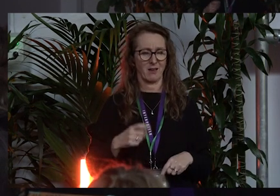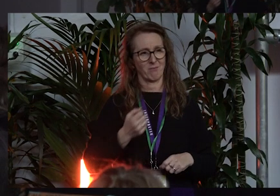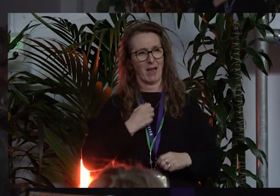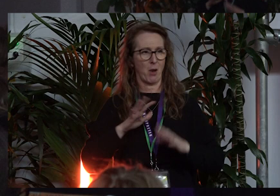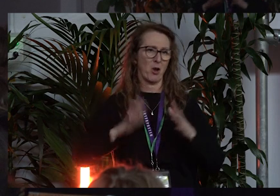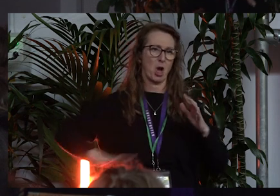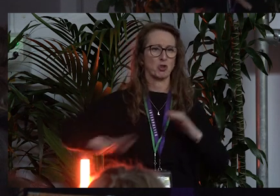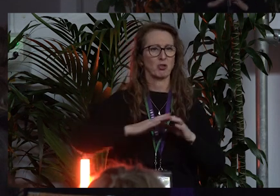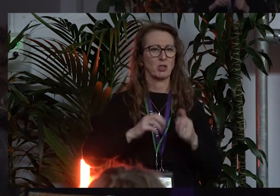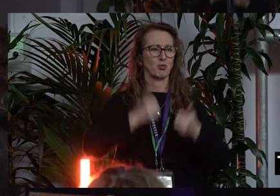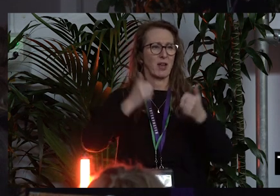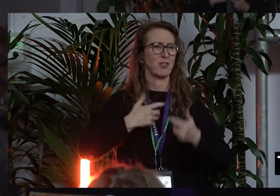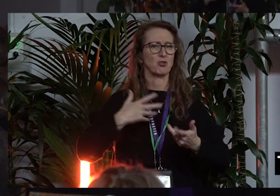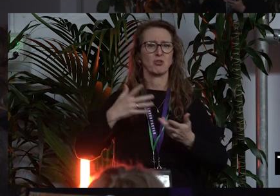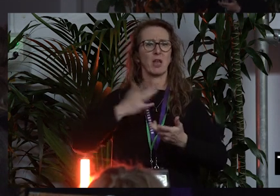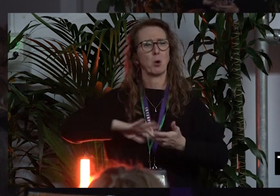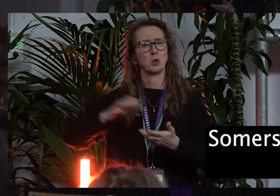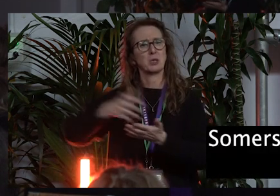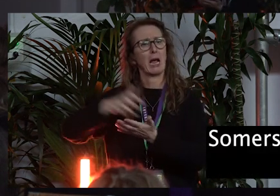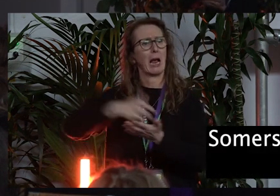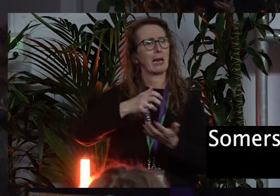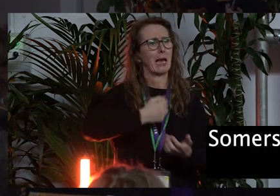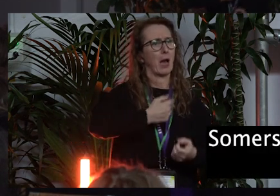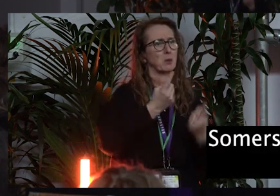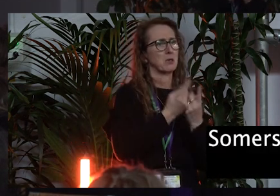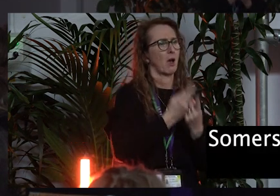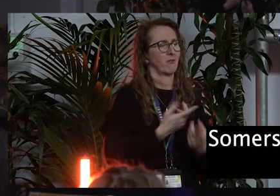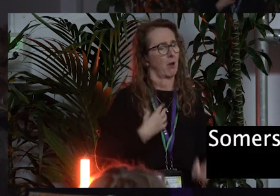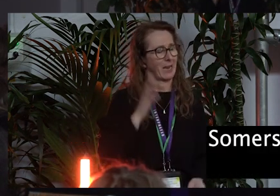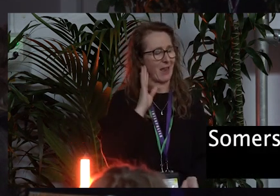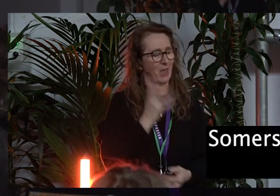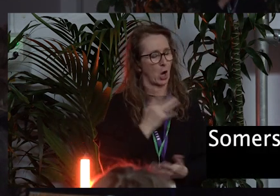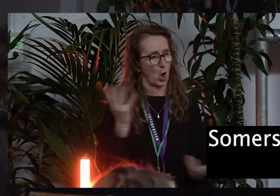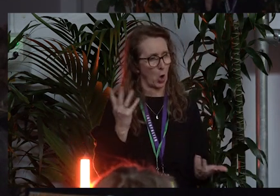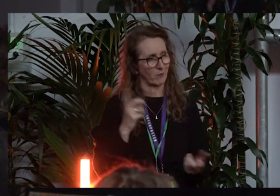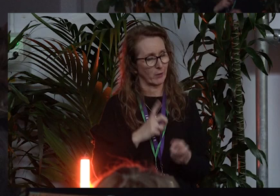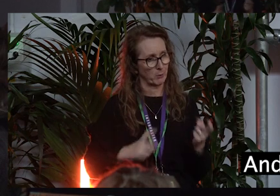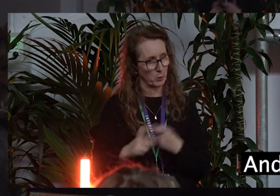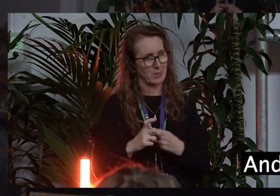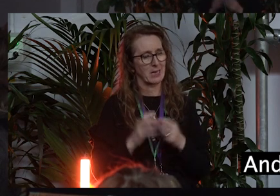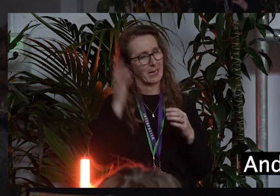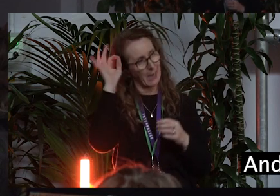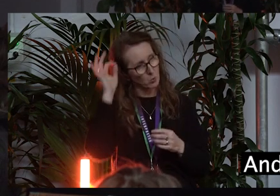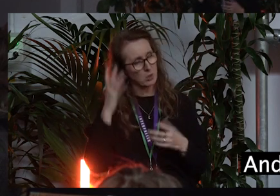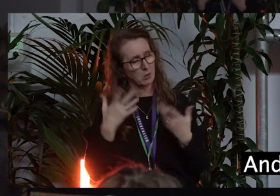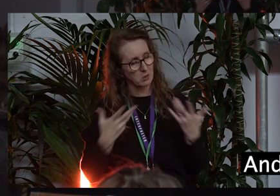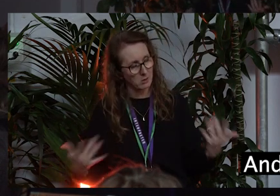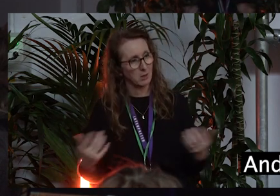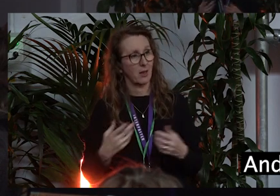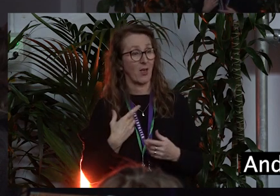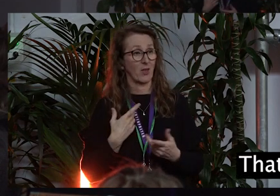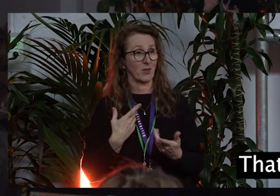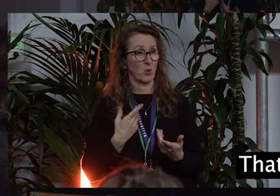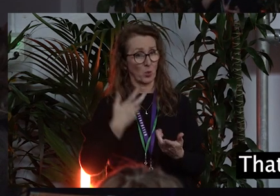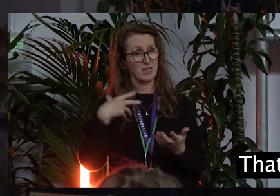great, they're trying to take all of our stuff, because this is the stuff I hear in North Somerset a lot from the local community and parish councils. And the fact is, we stole their